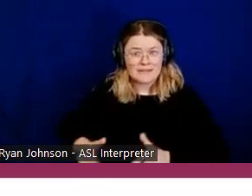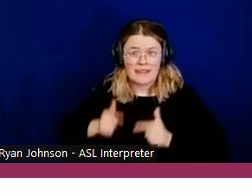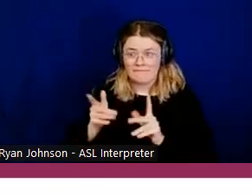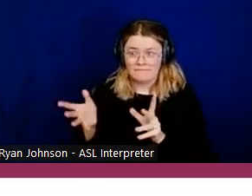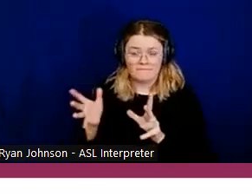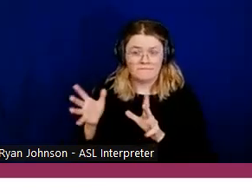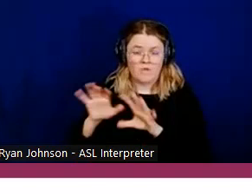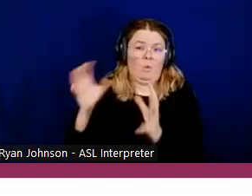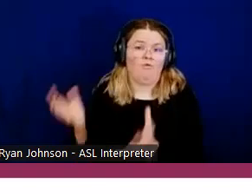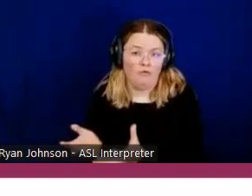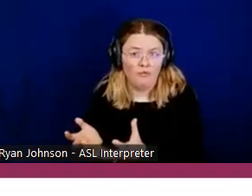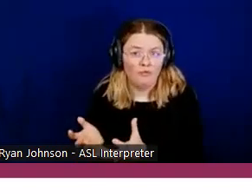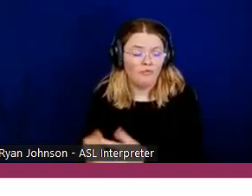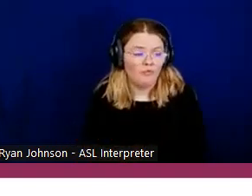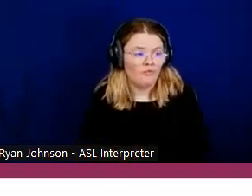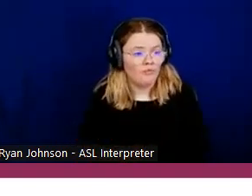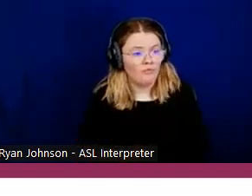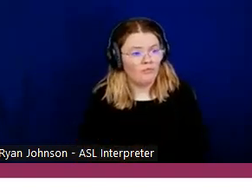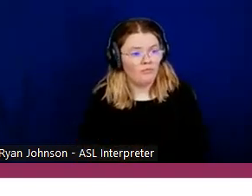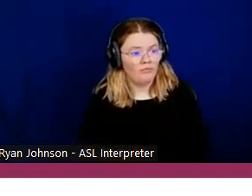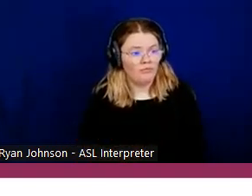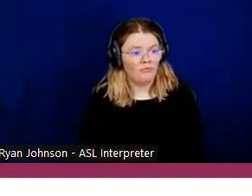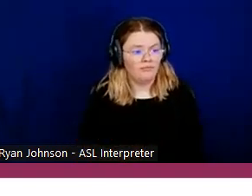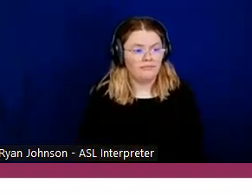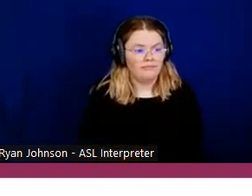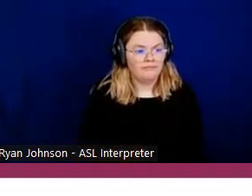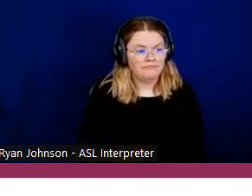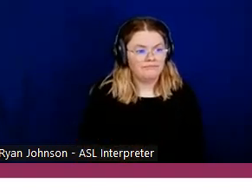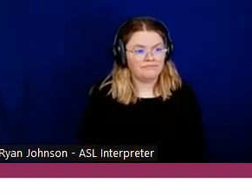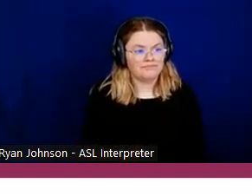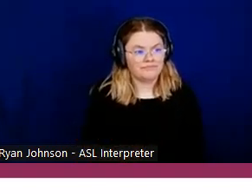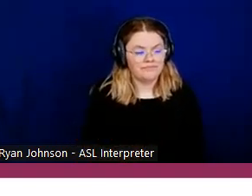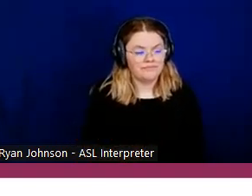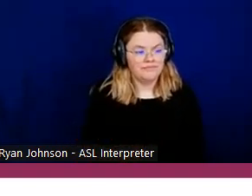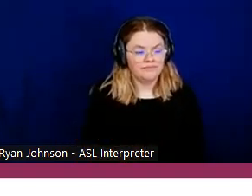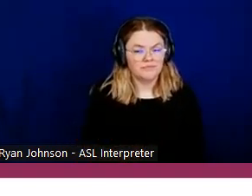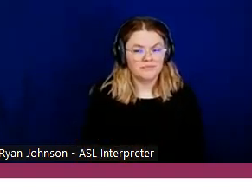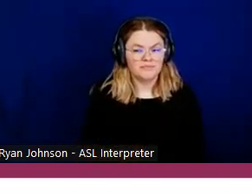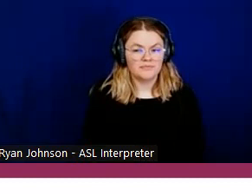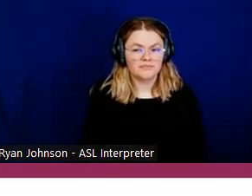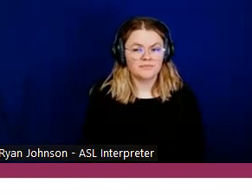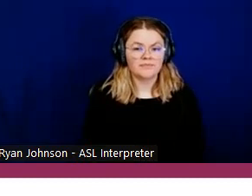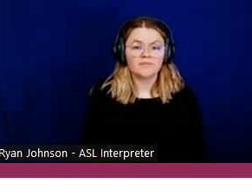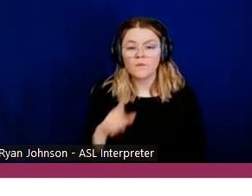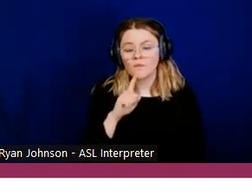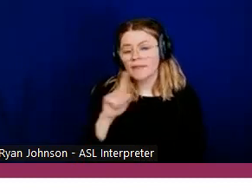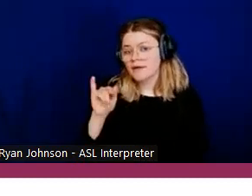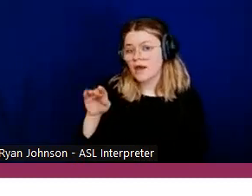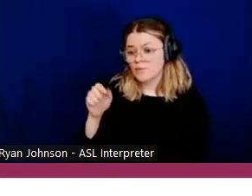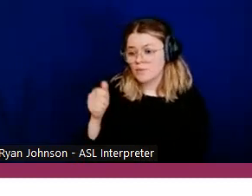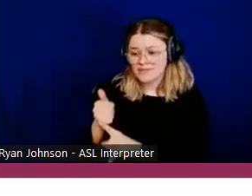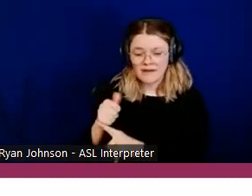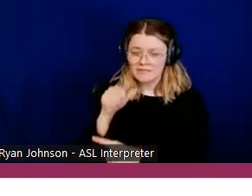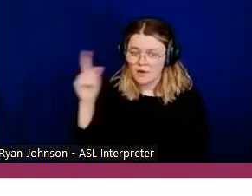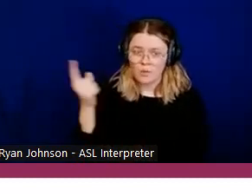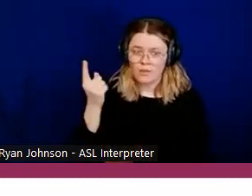survivor. Again, touching up on the fact that abuse isn't always physical, and there are